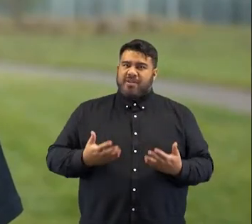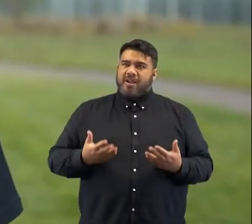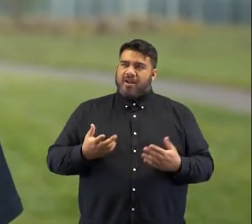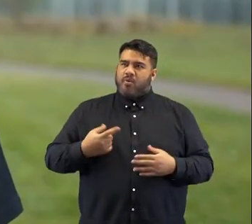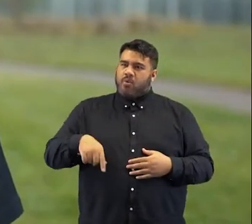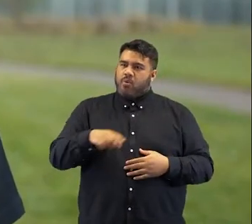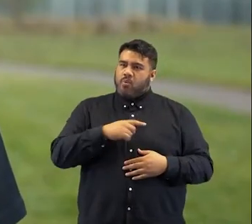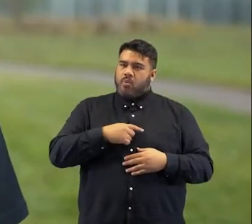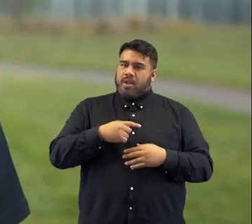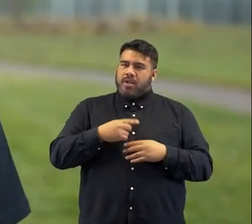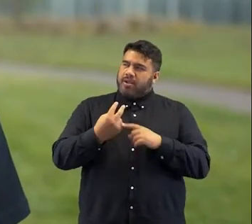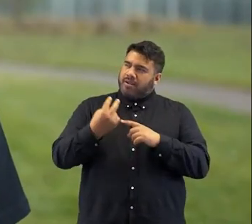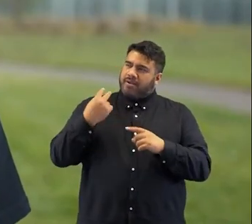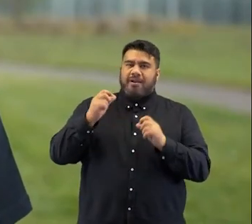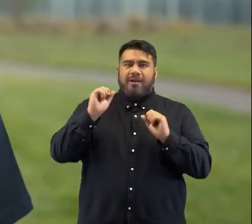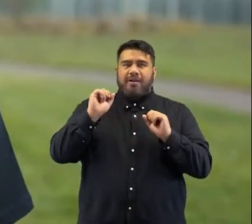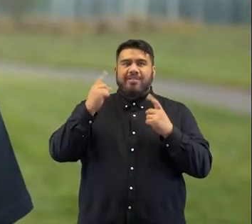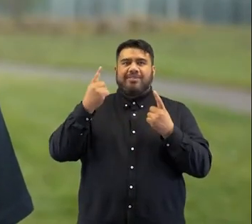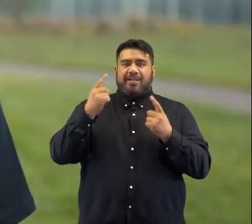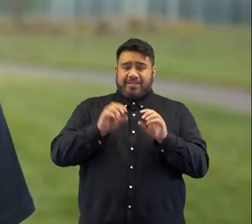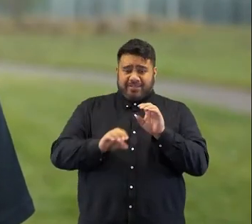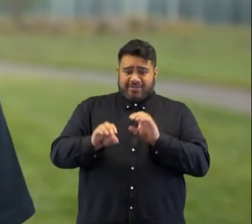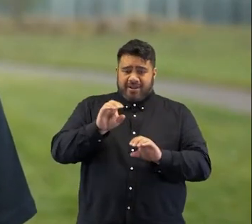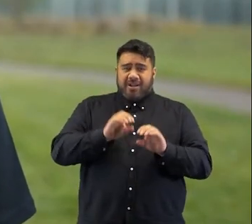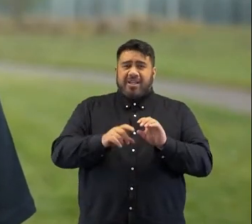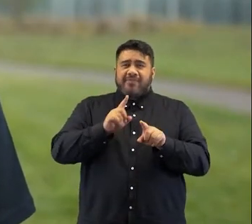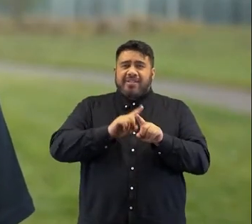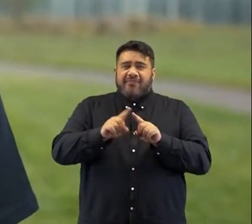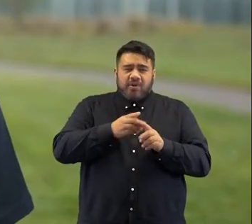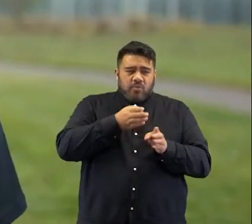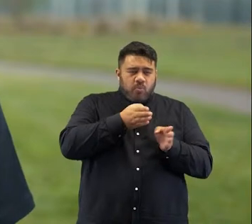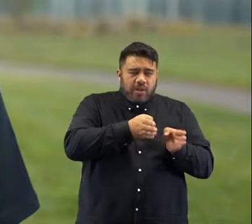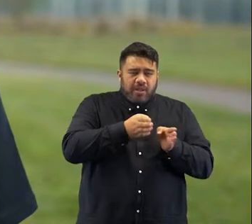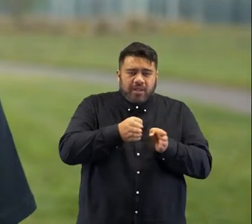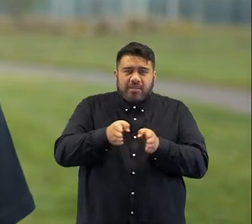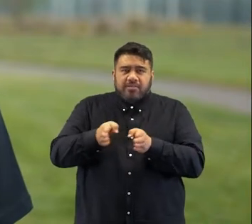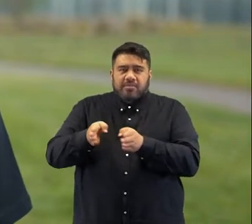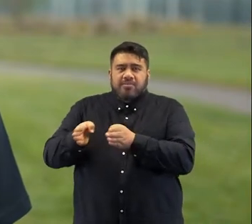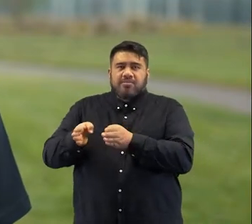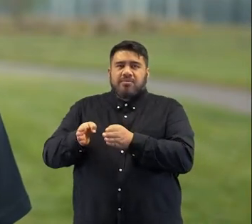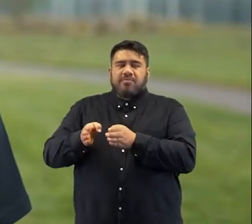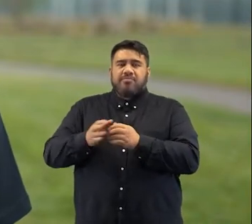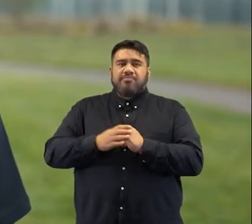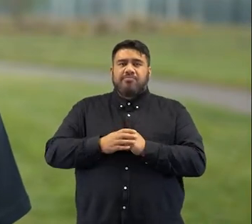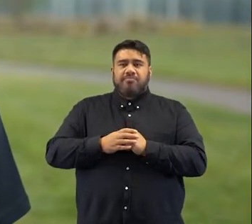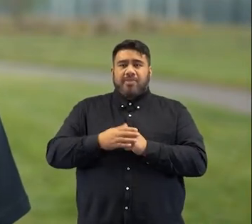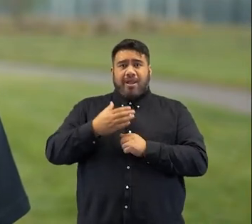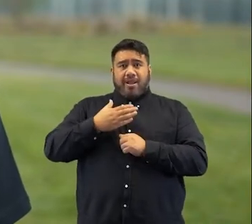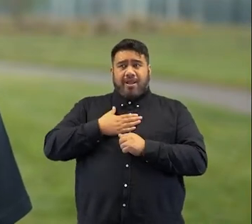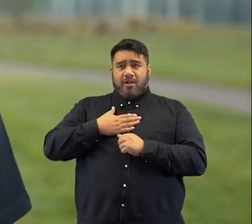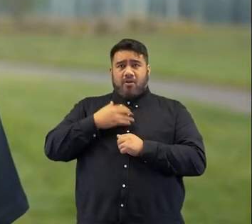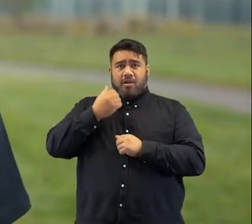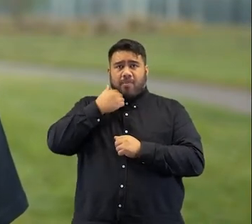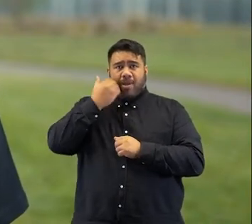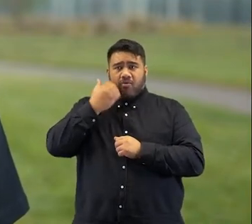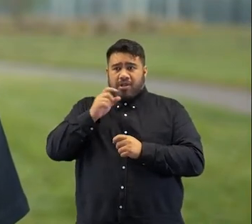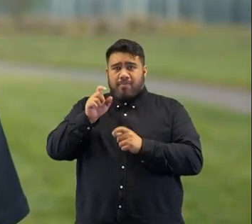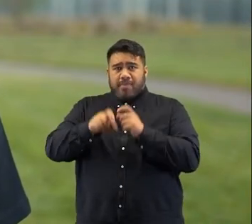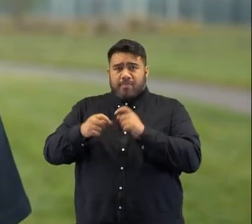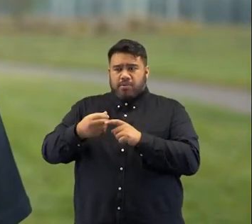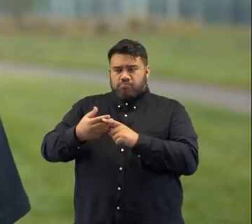can really understand that science has many flavours and there's many ways to understand science. And